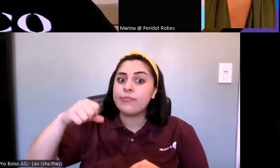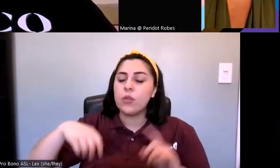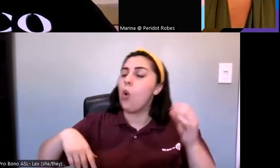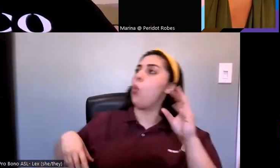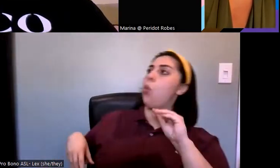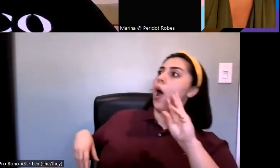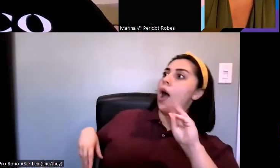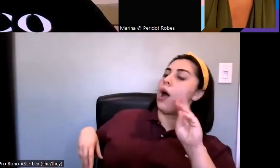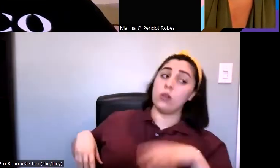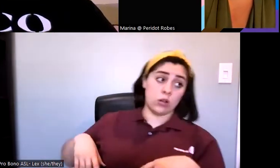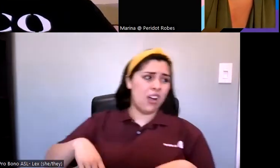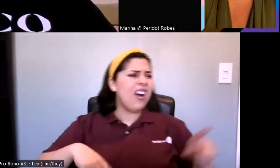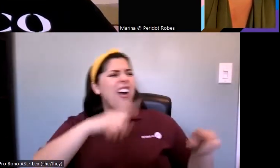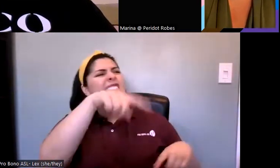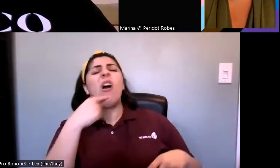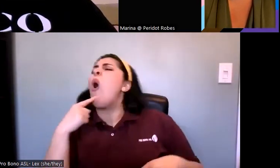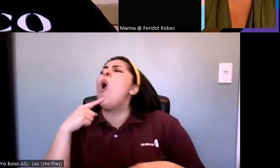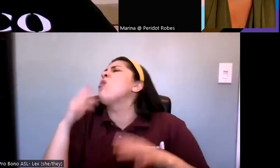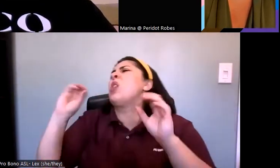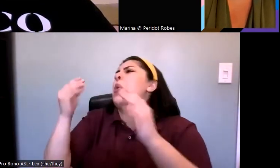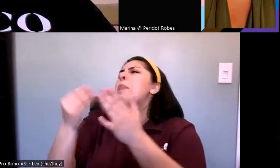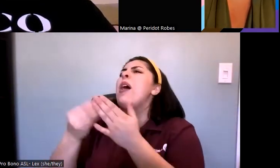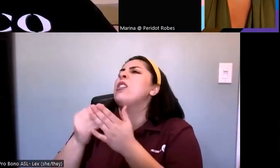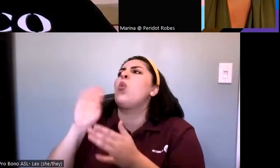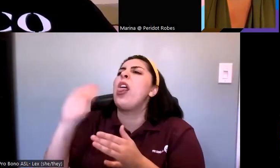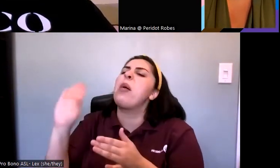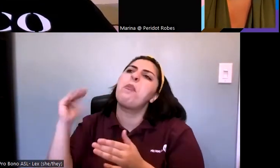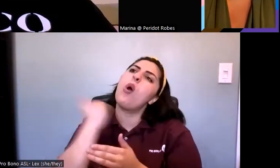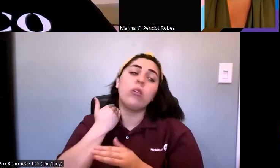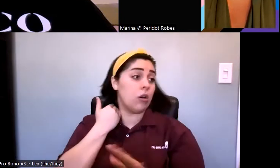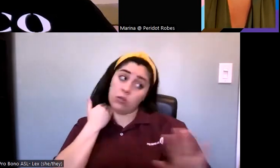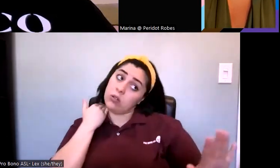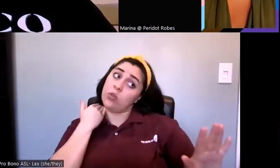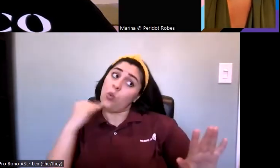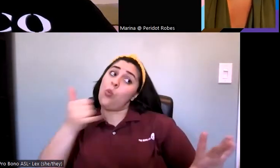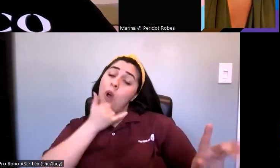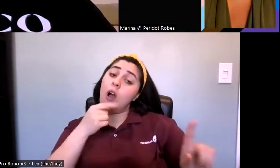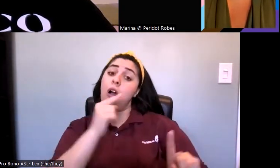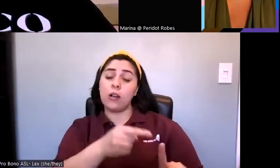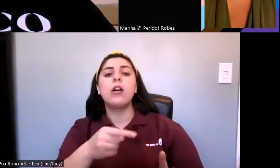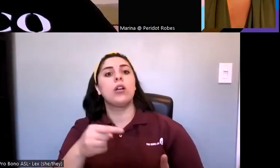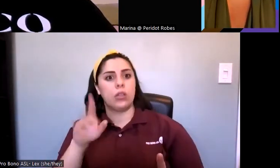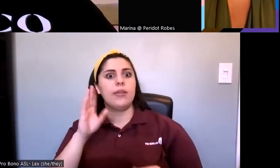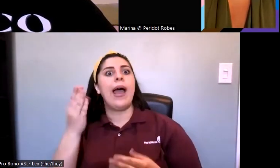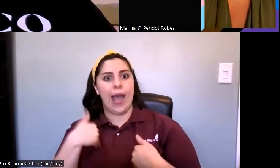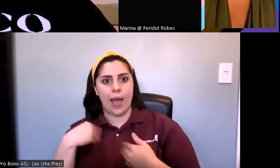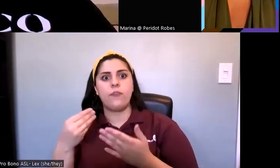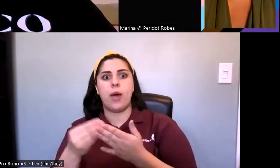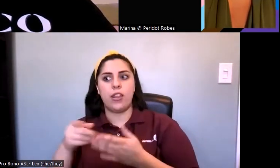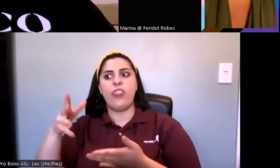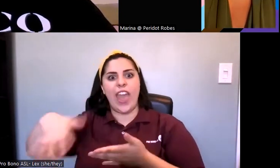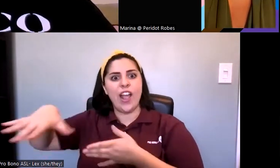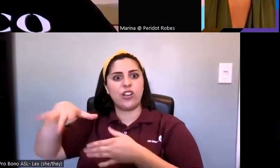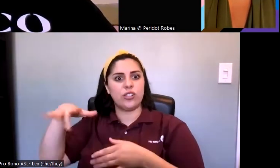money in it. You're wrong. You're absolutely wrong. There money in it. You just have to do it the right way, and